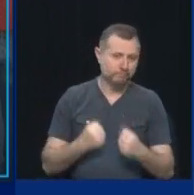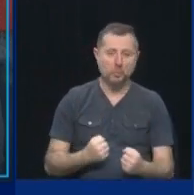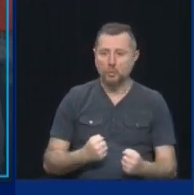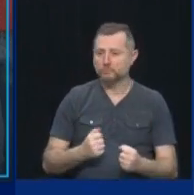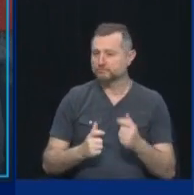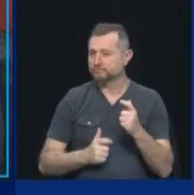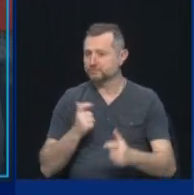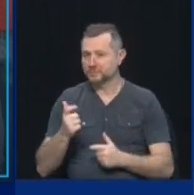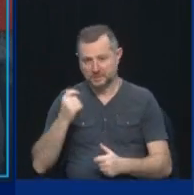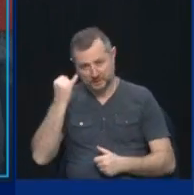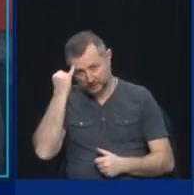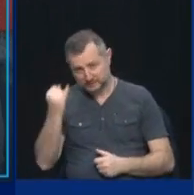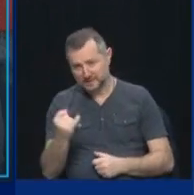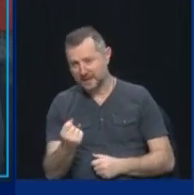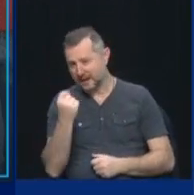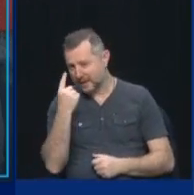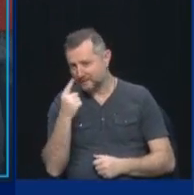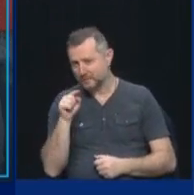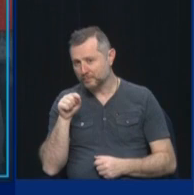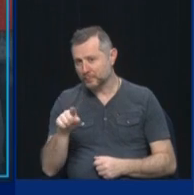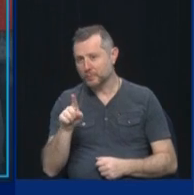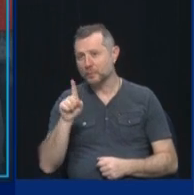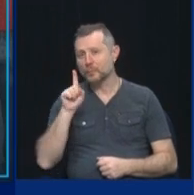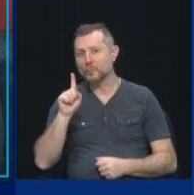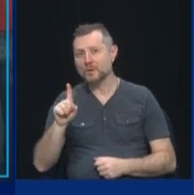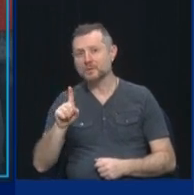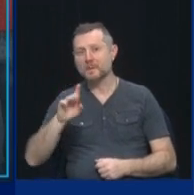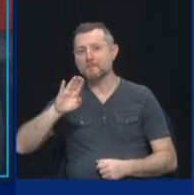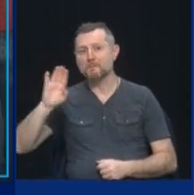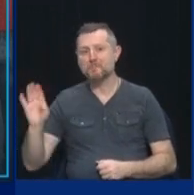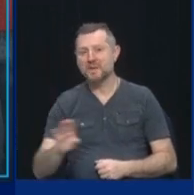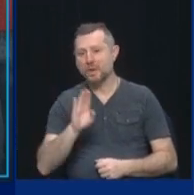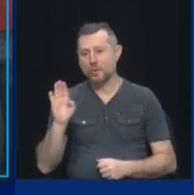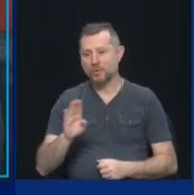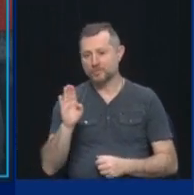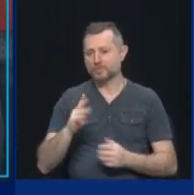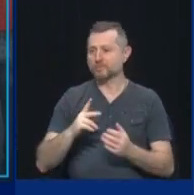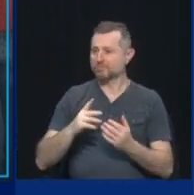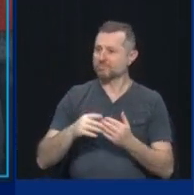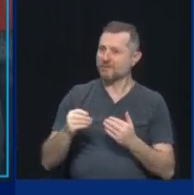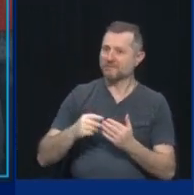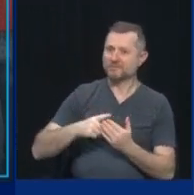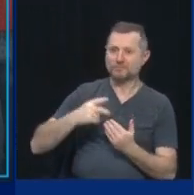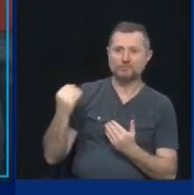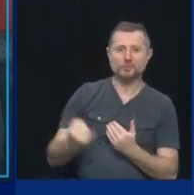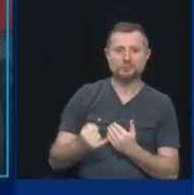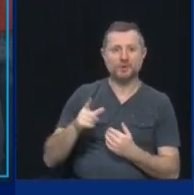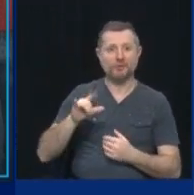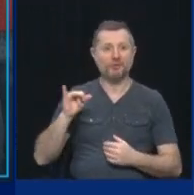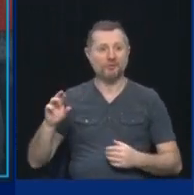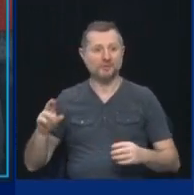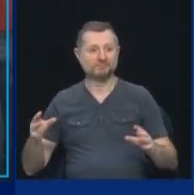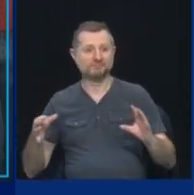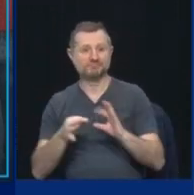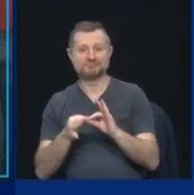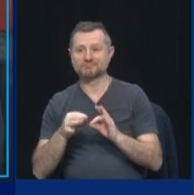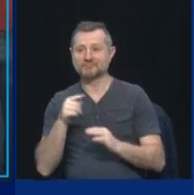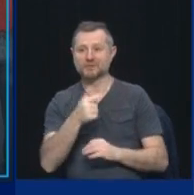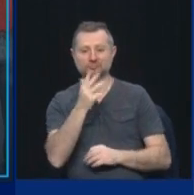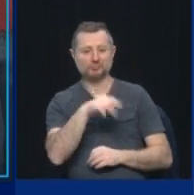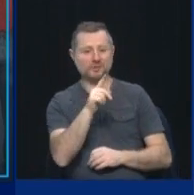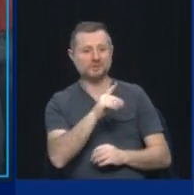project, connecting Long Island Railroad to Grand Central Station, but more, changing